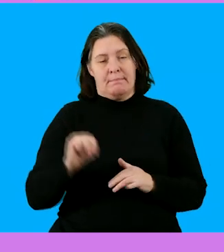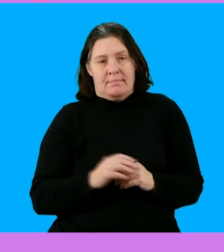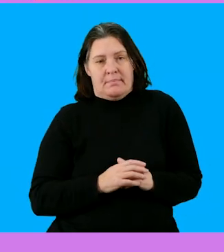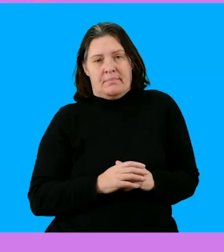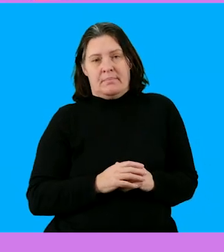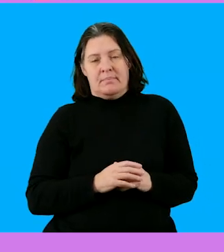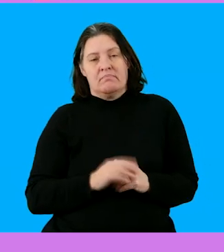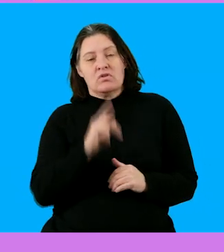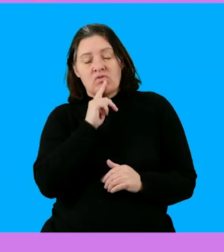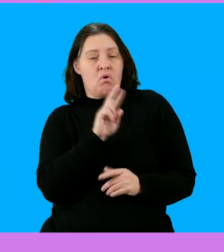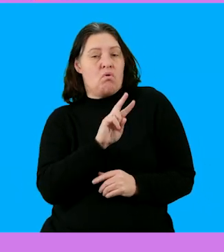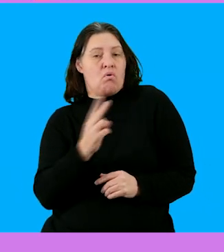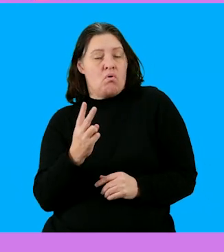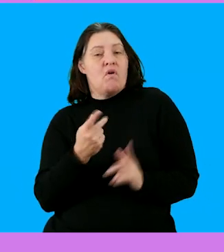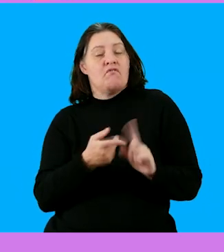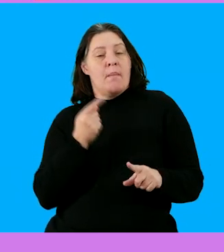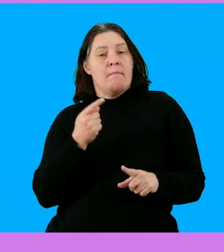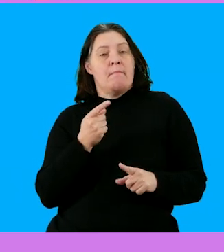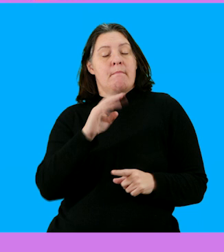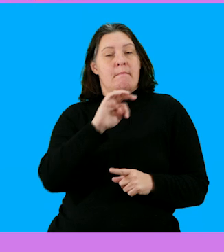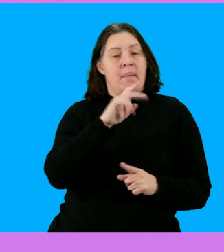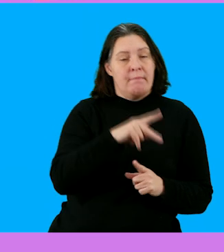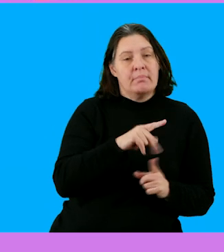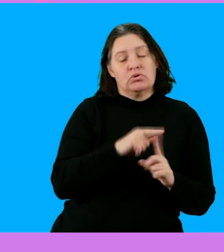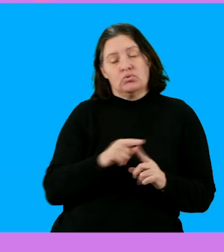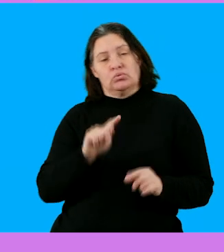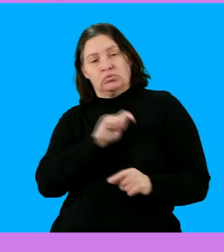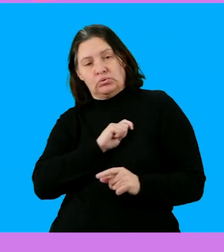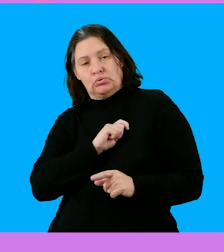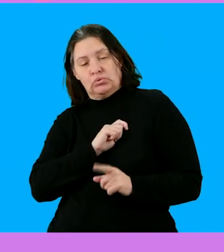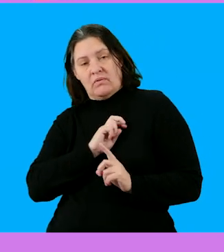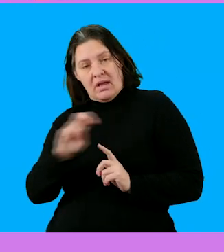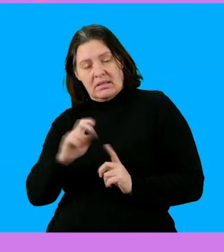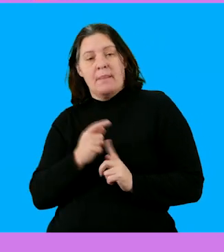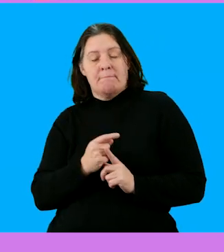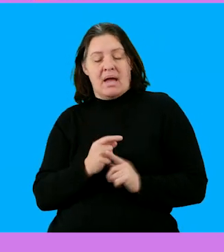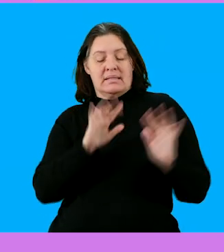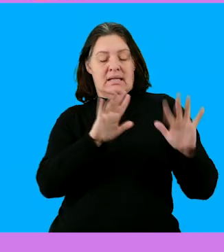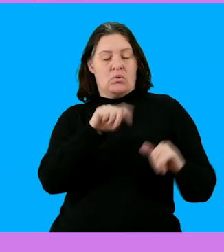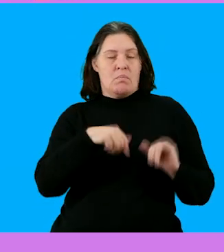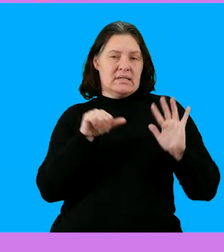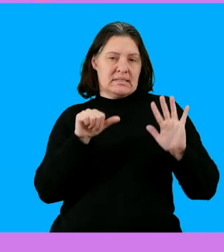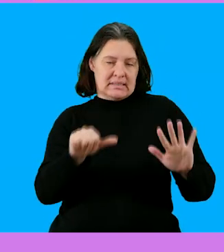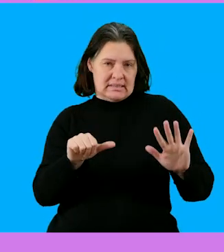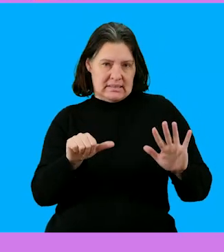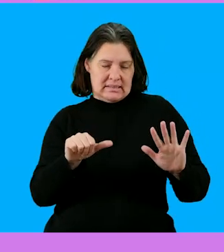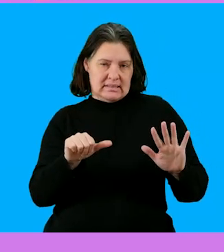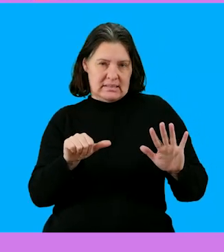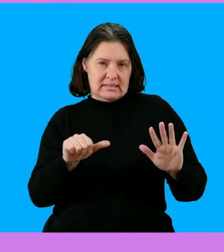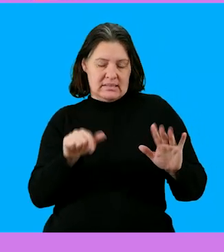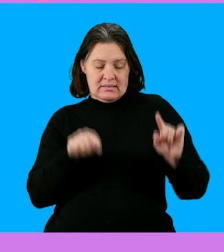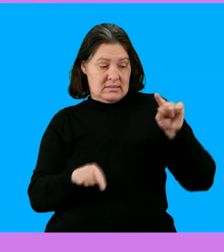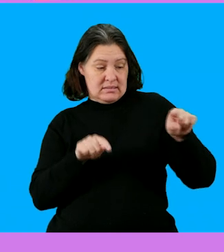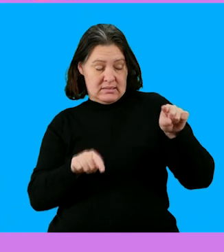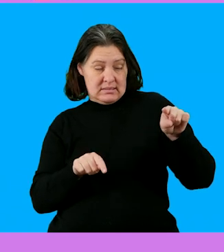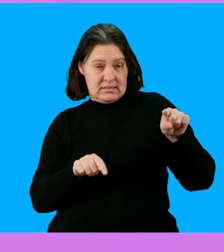in order for me to convert then from a map distance to actual distance travel, I took my 10.6, which is the distance between the two